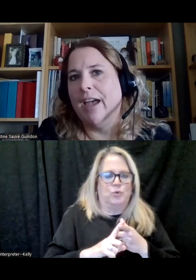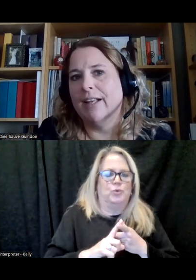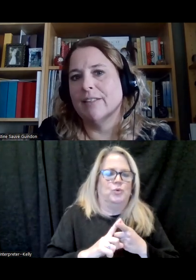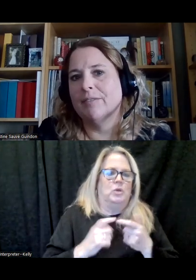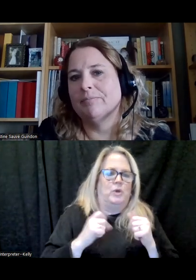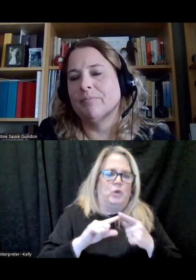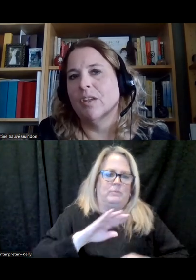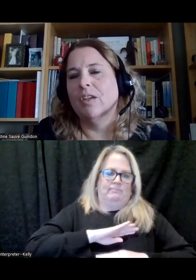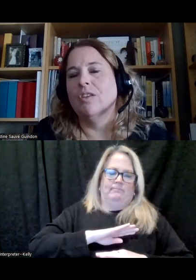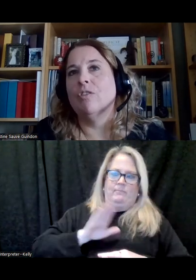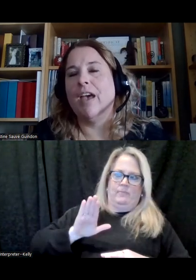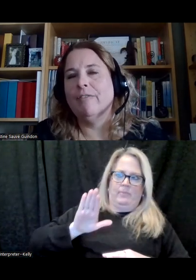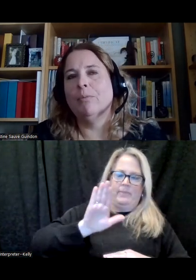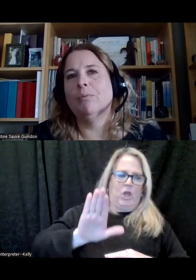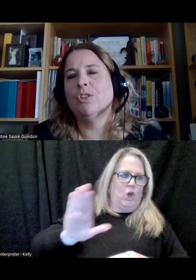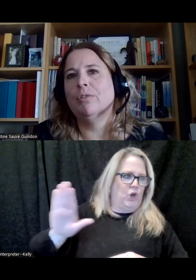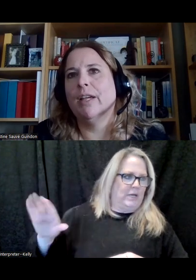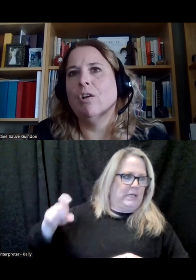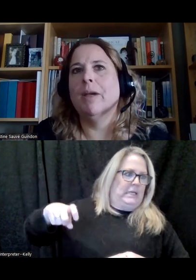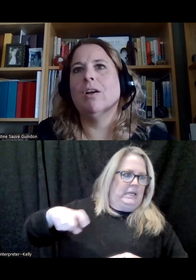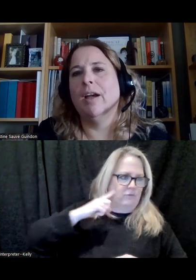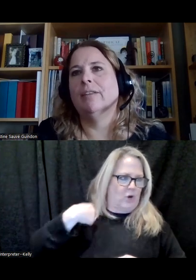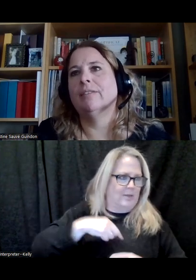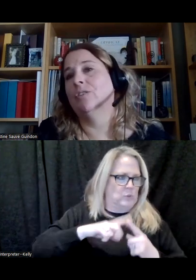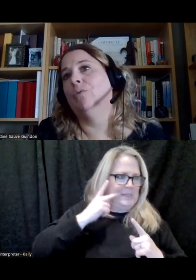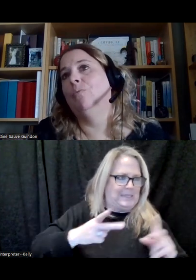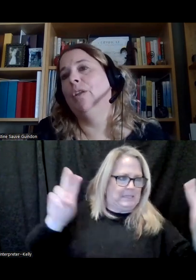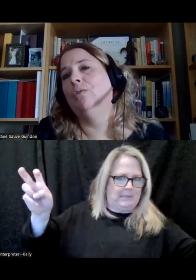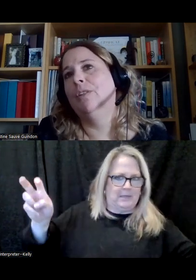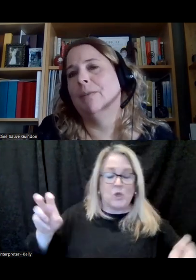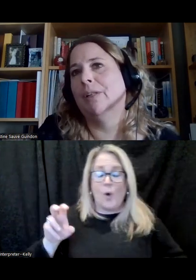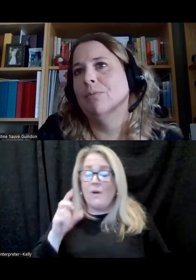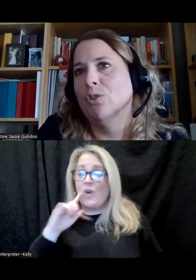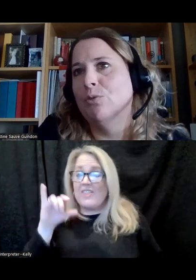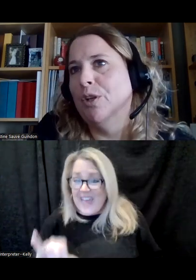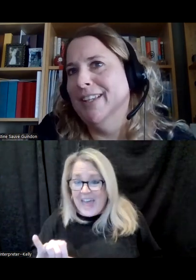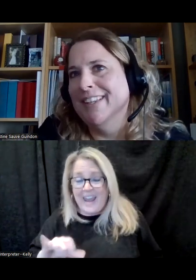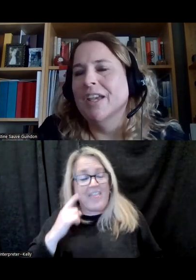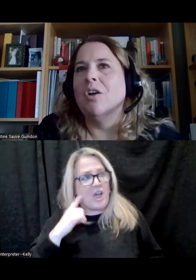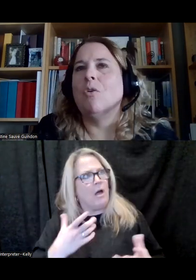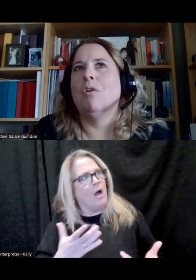this fact. So that for me was so like, oh my God. So what do we sometimes do,